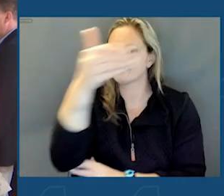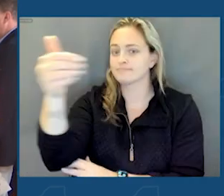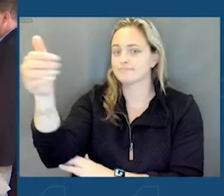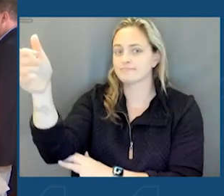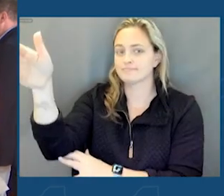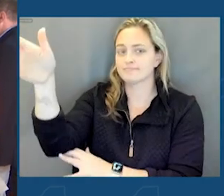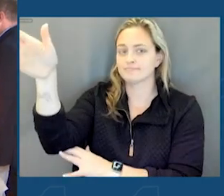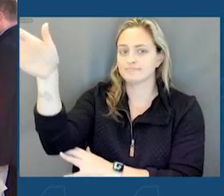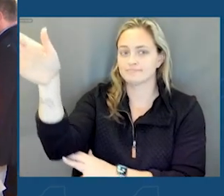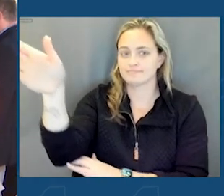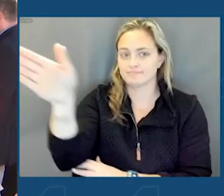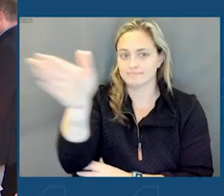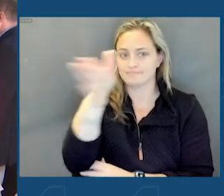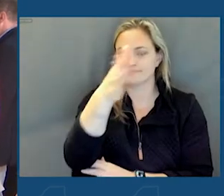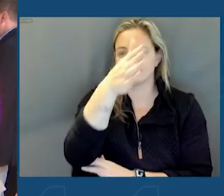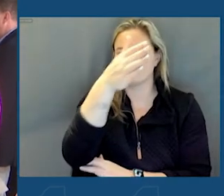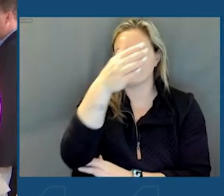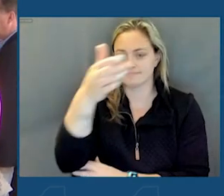banner yet